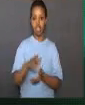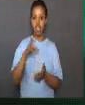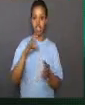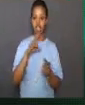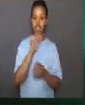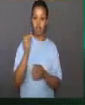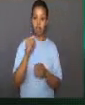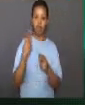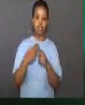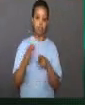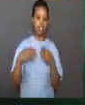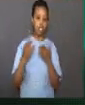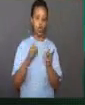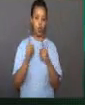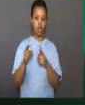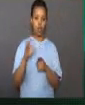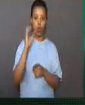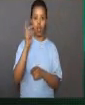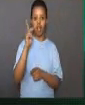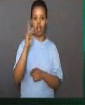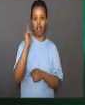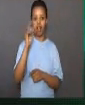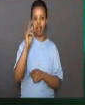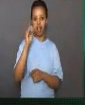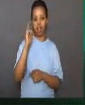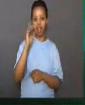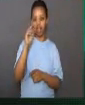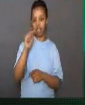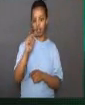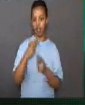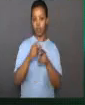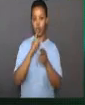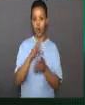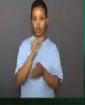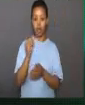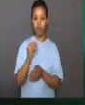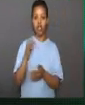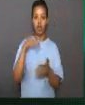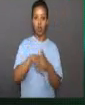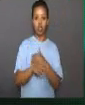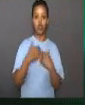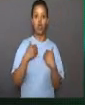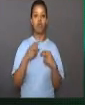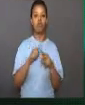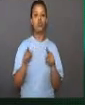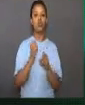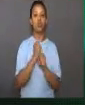Chitin is similar to the structure of cellulose, but has a different